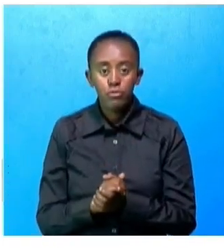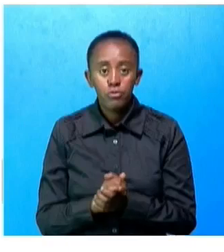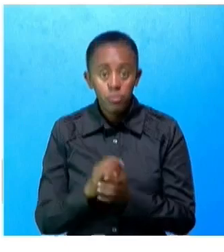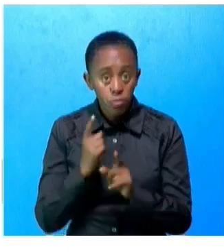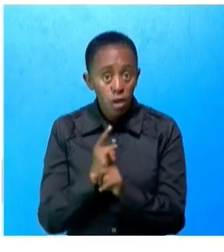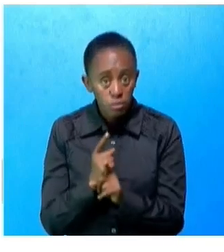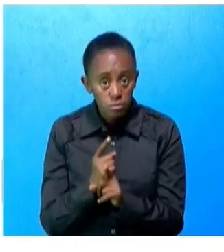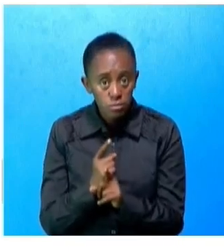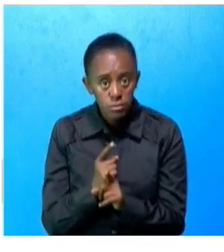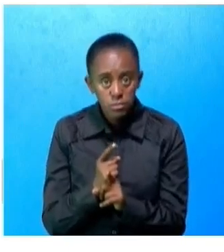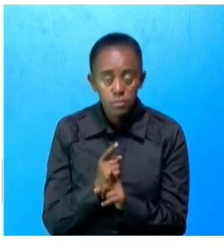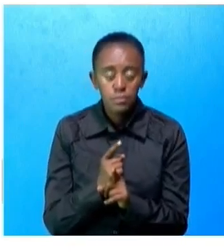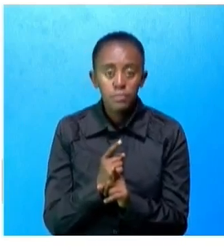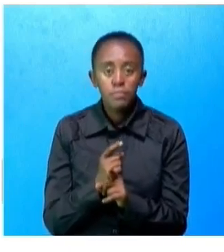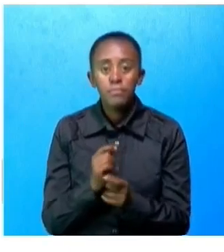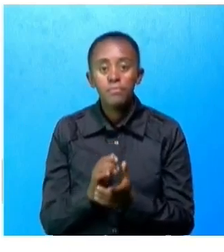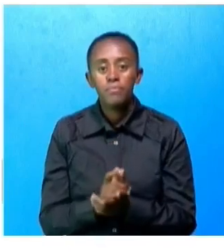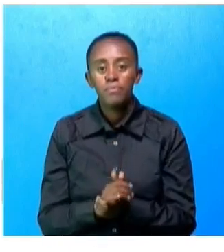right?